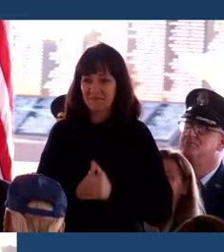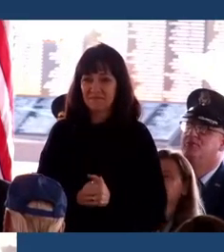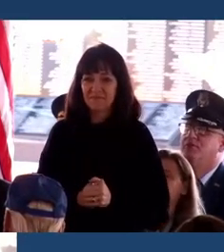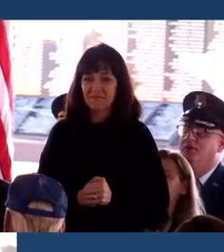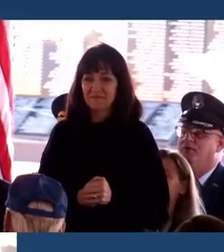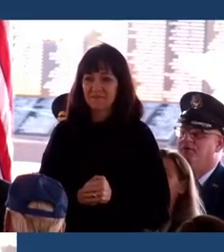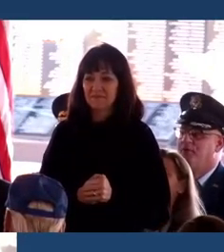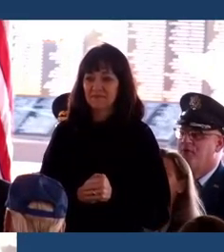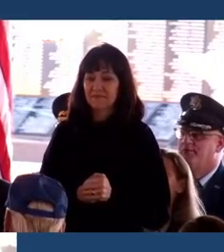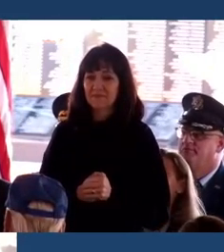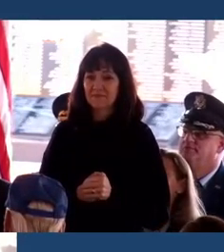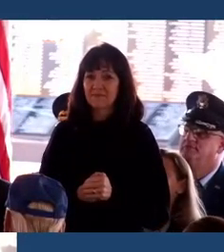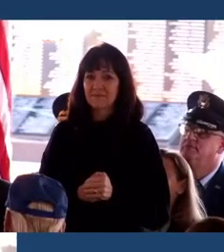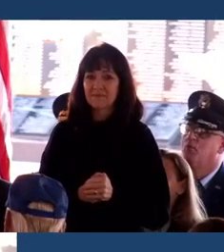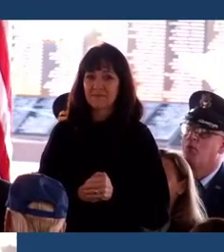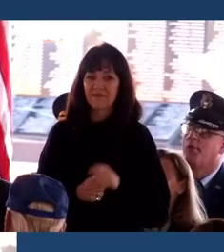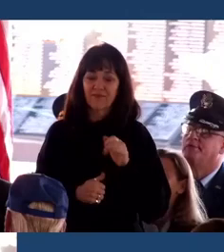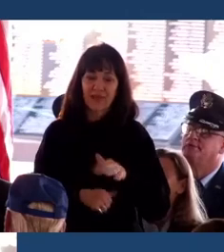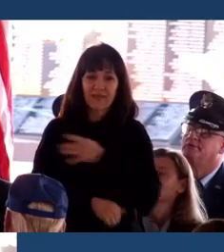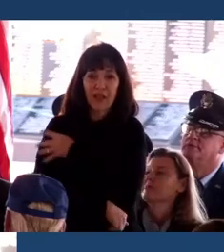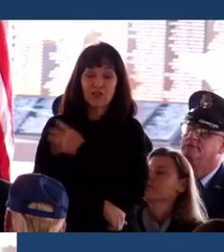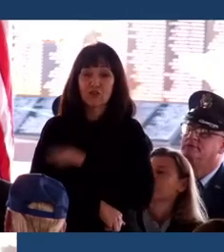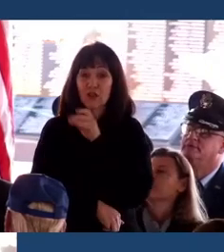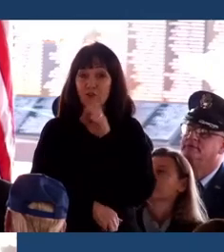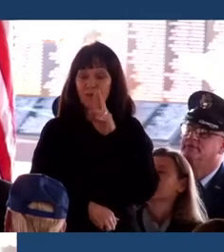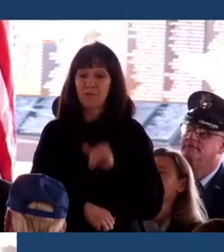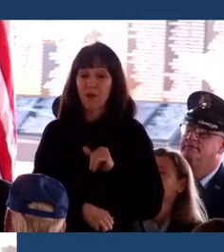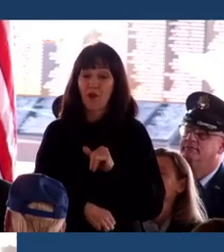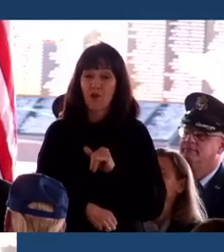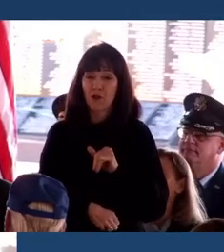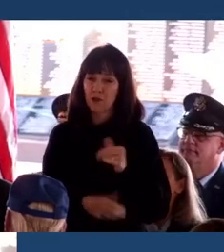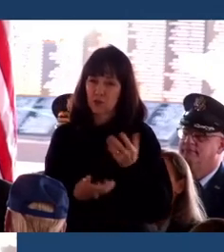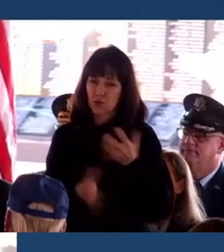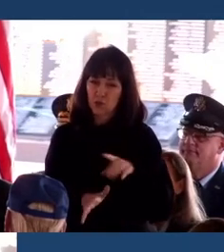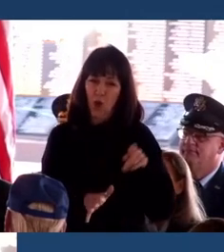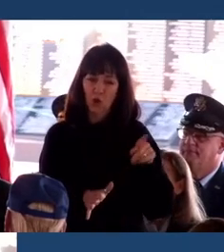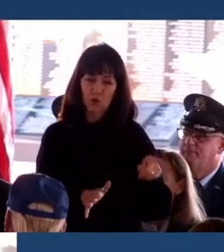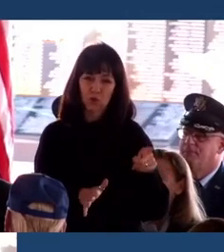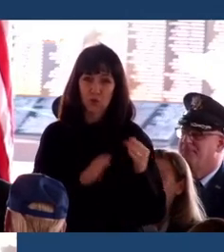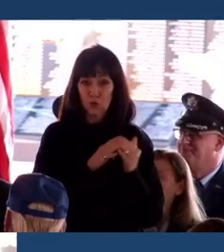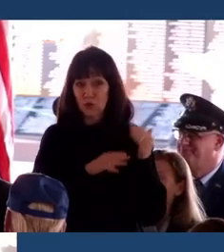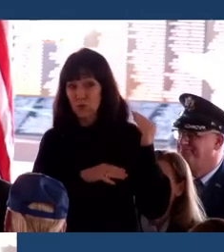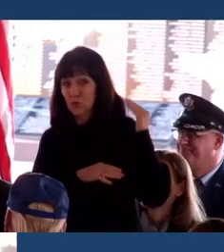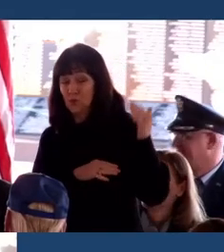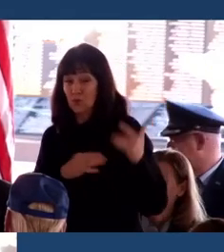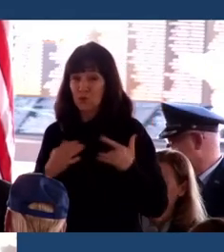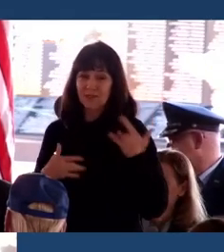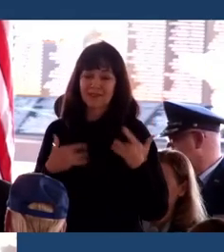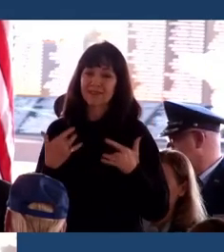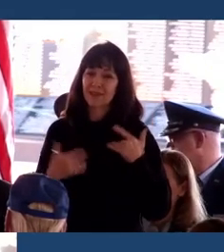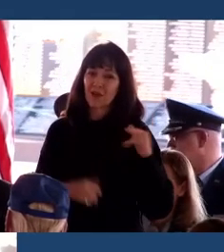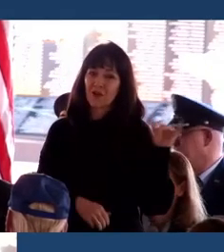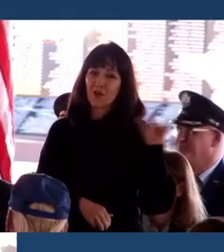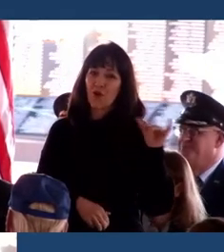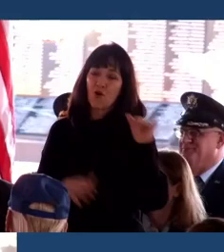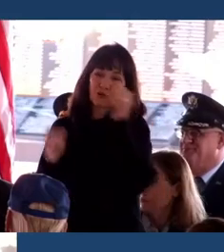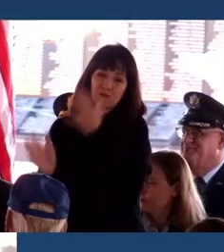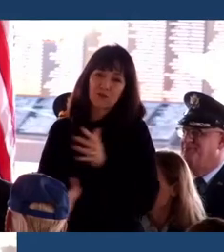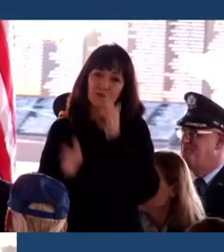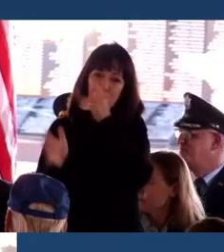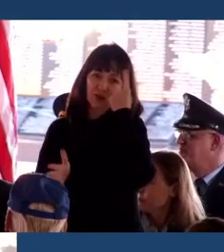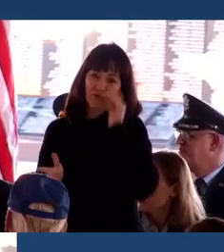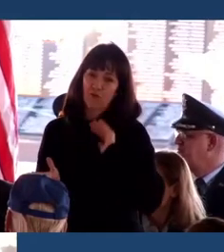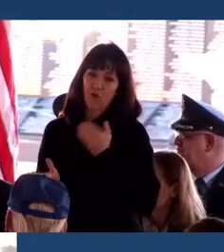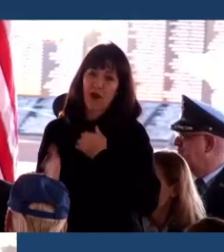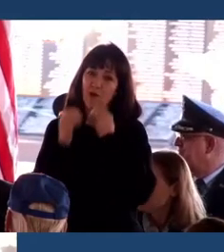And just General Berry, so you don't get too excited about that. How about, let's have a shout out for